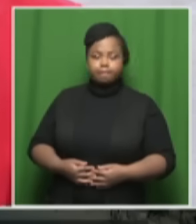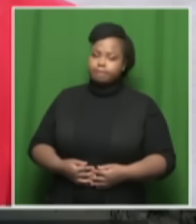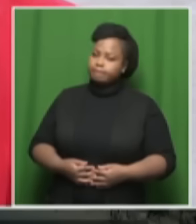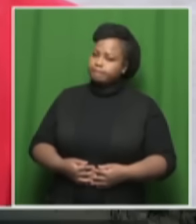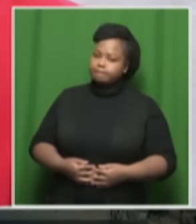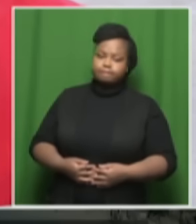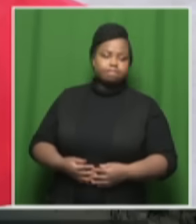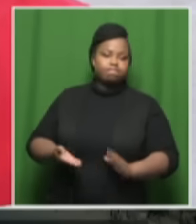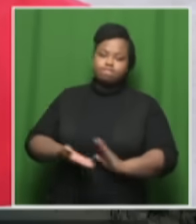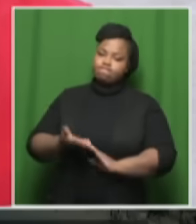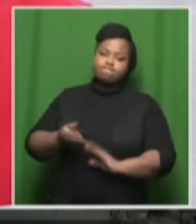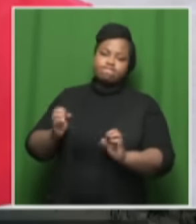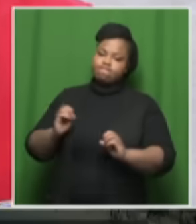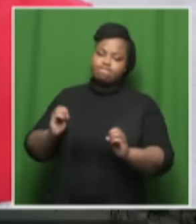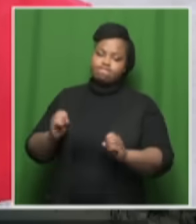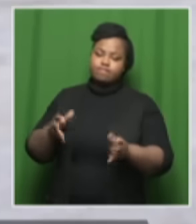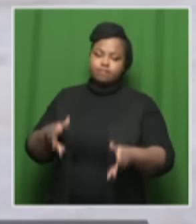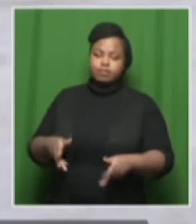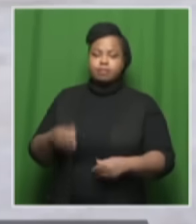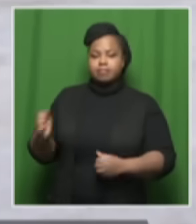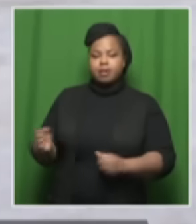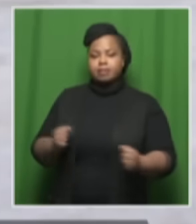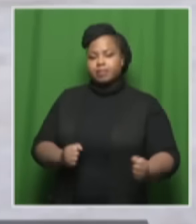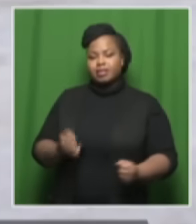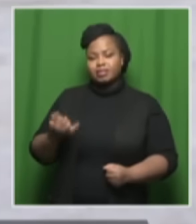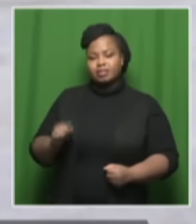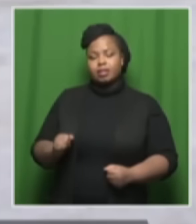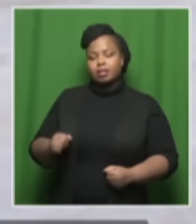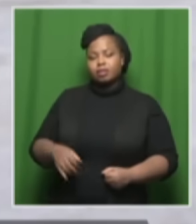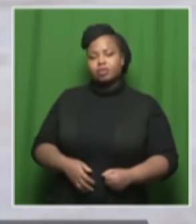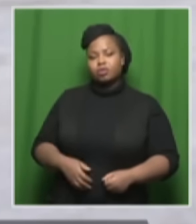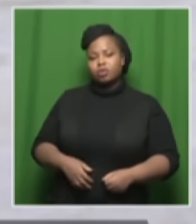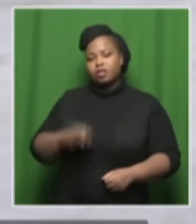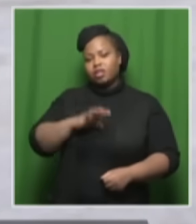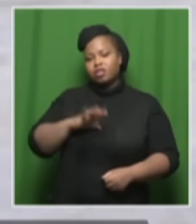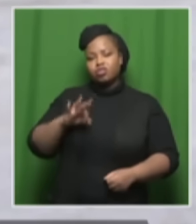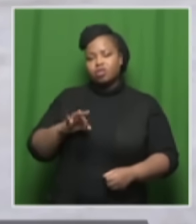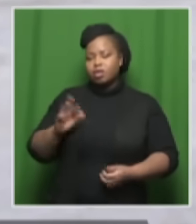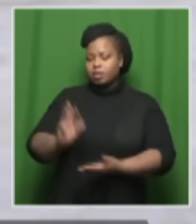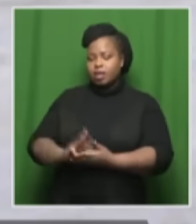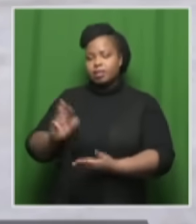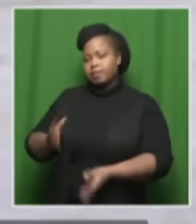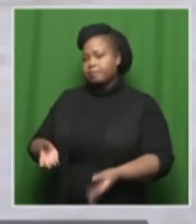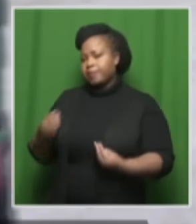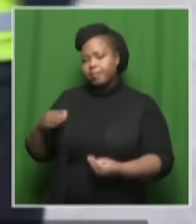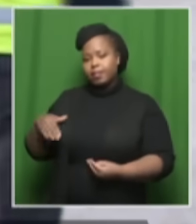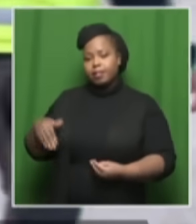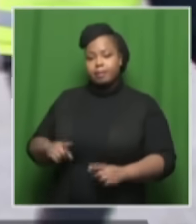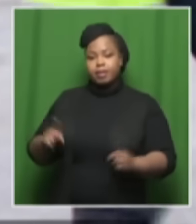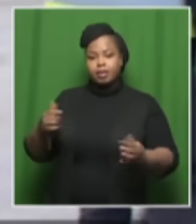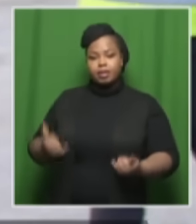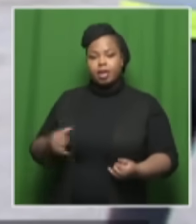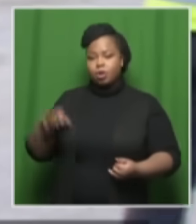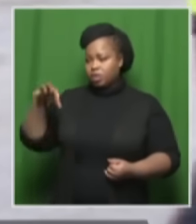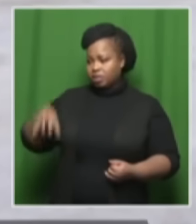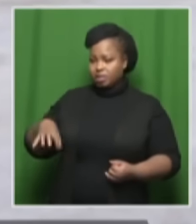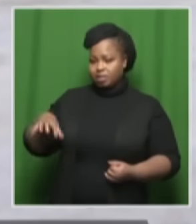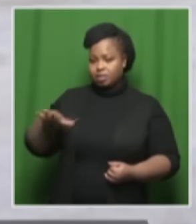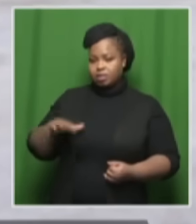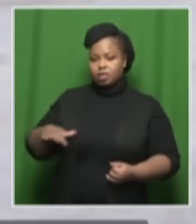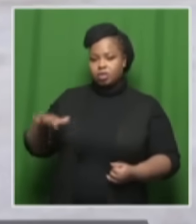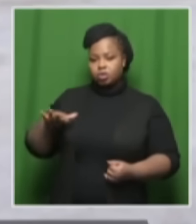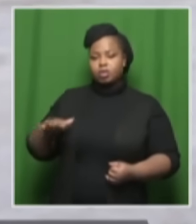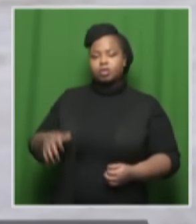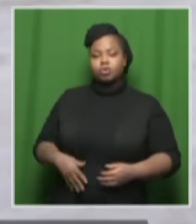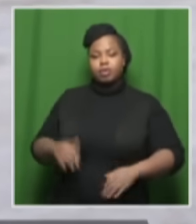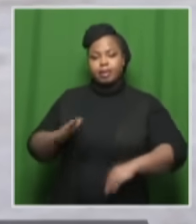No further developments, Akina. The site still remaining at 33 deceased, 19 unaccounted for. But right now we are at the site where the